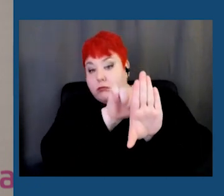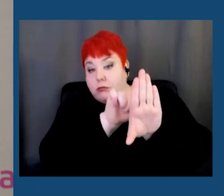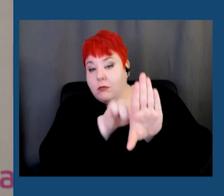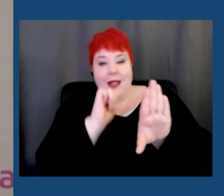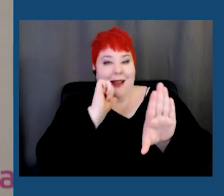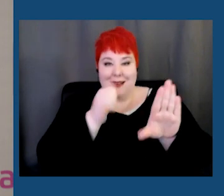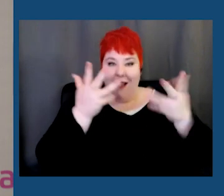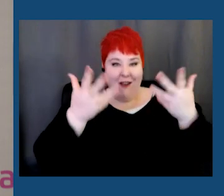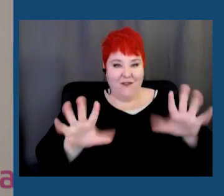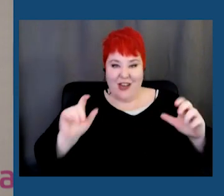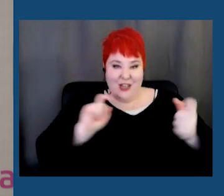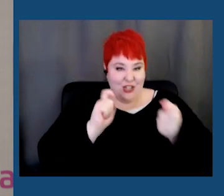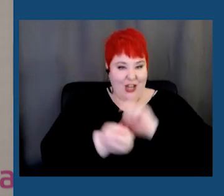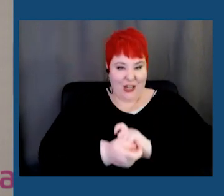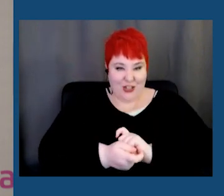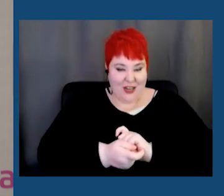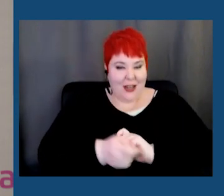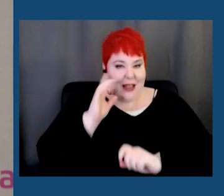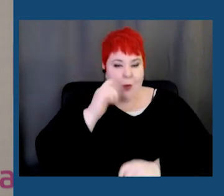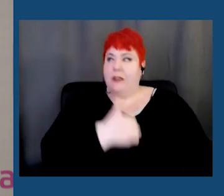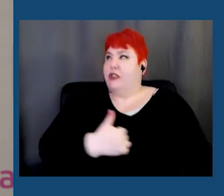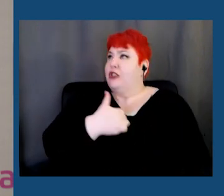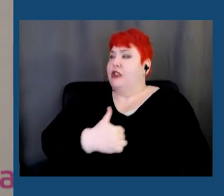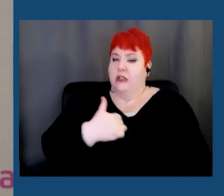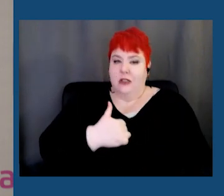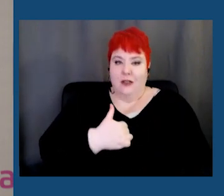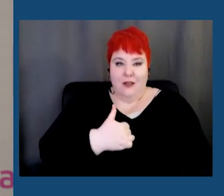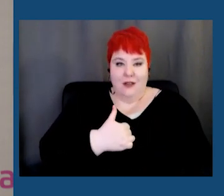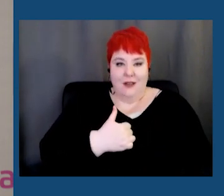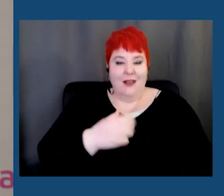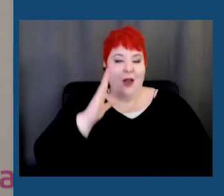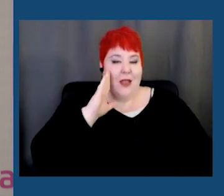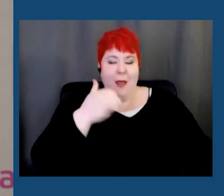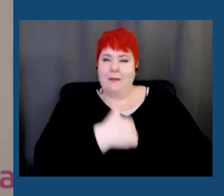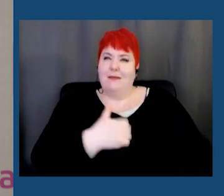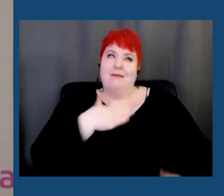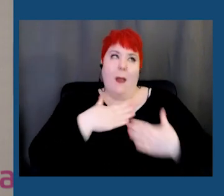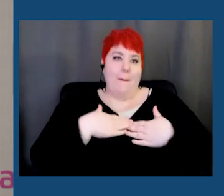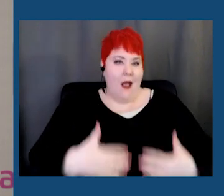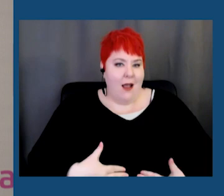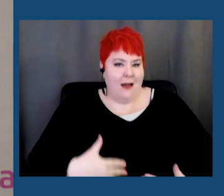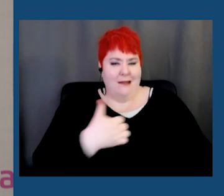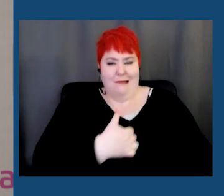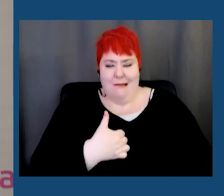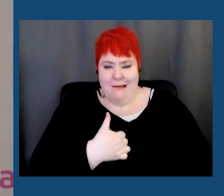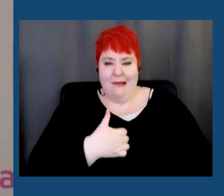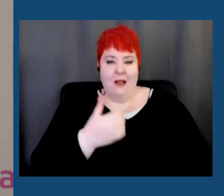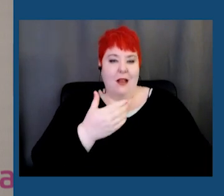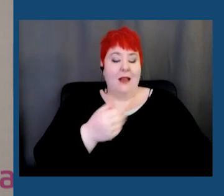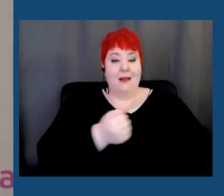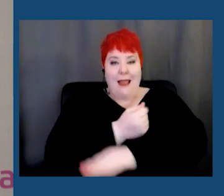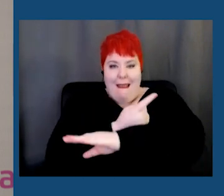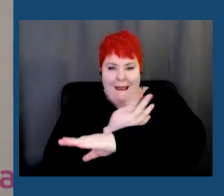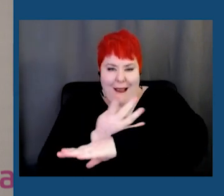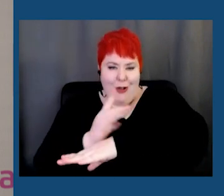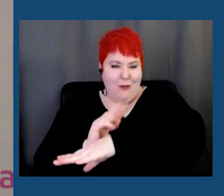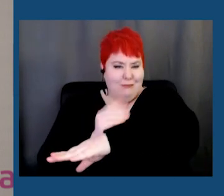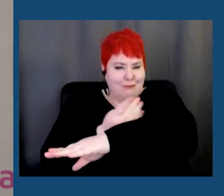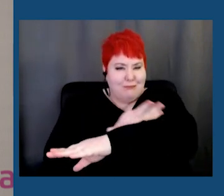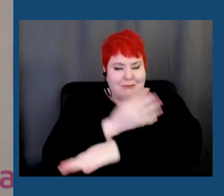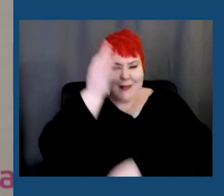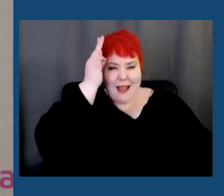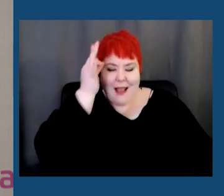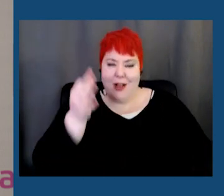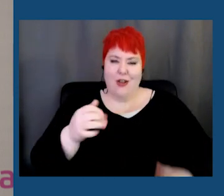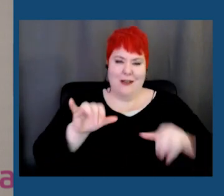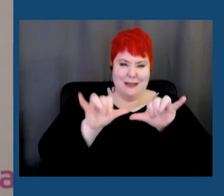changing into a patient gown. They apologize about their body, hair, or body size. They apologize when they aren't